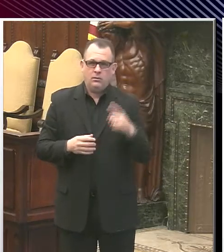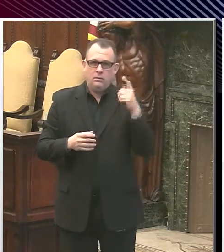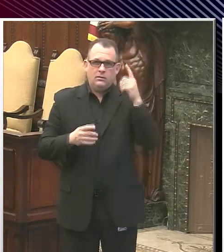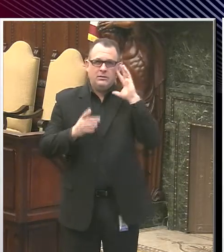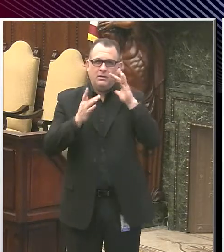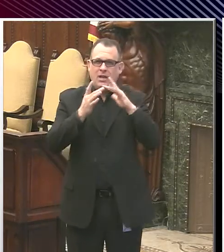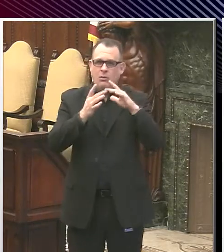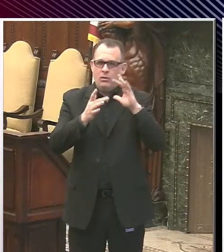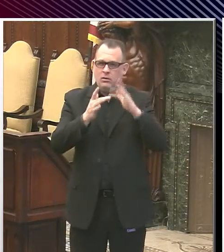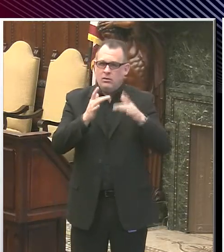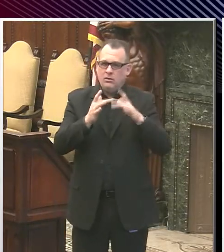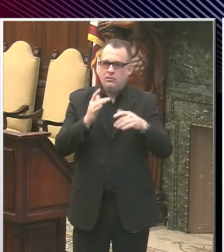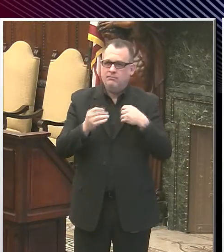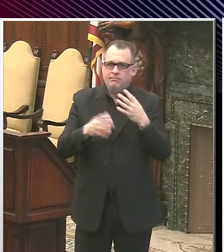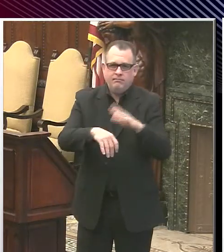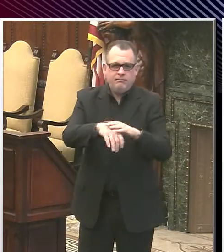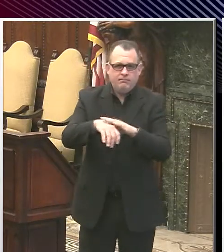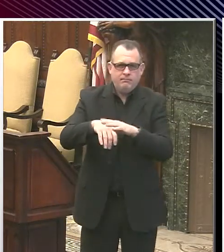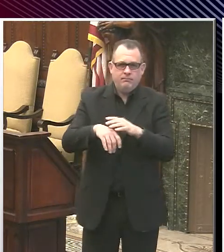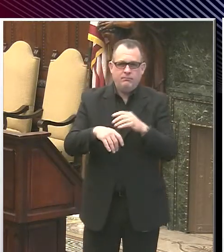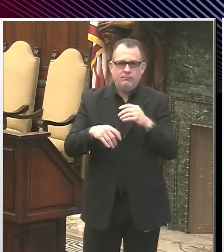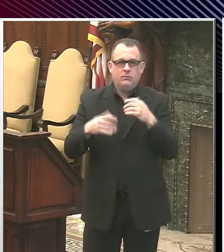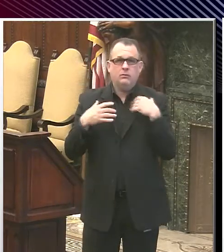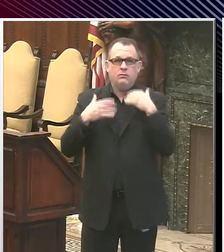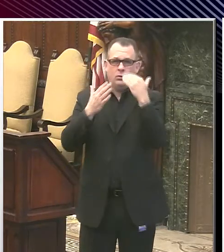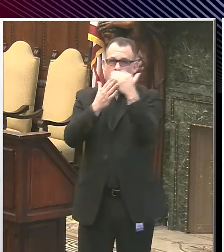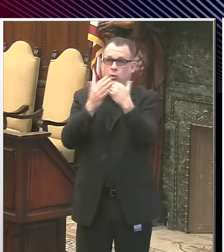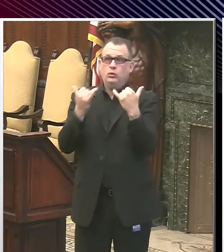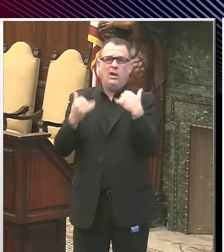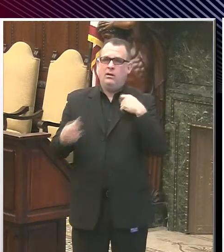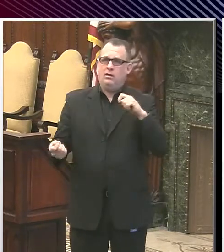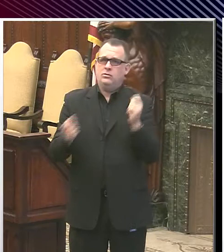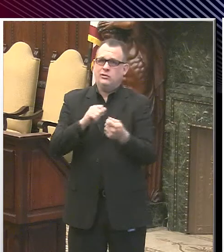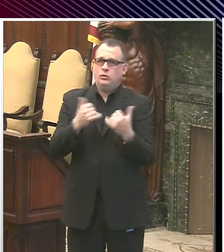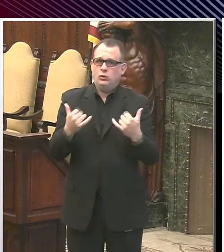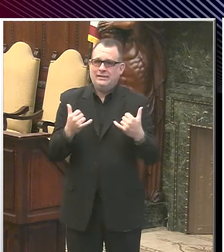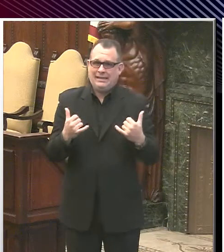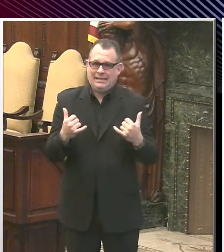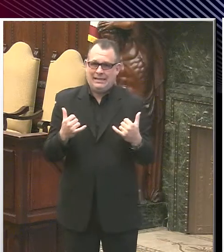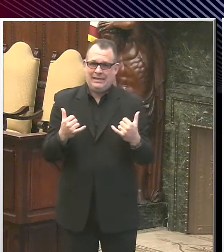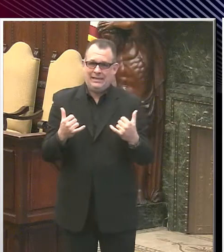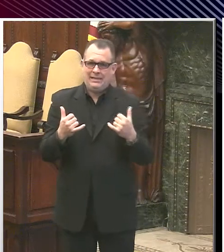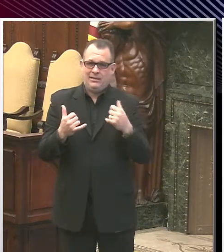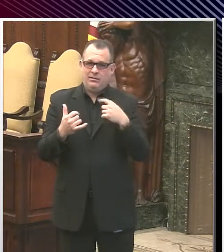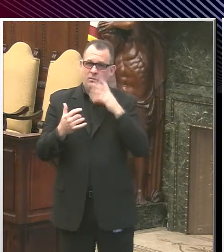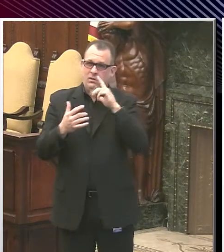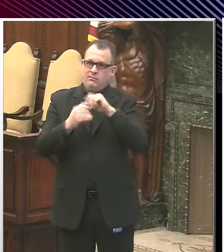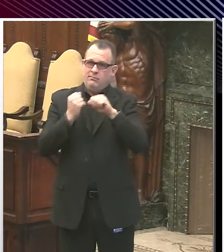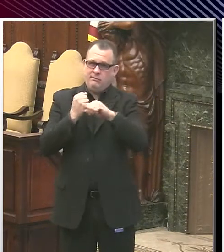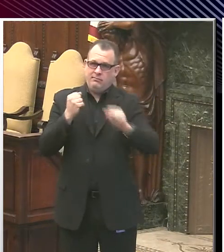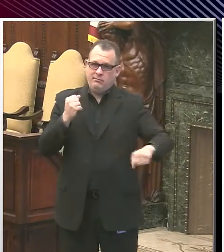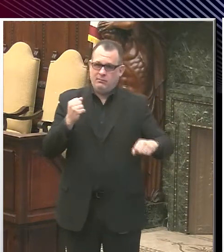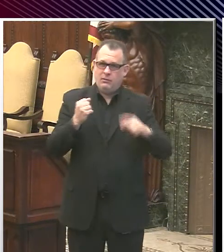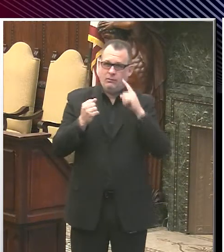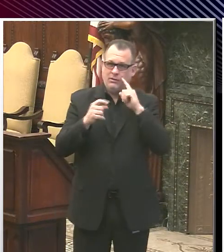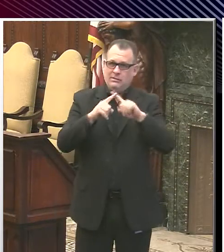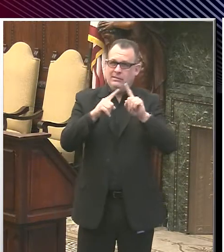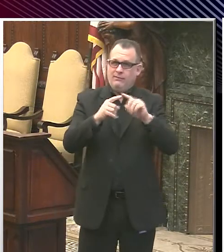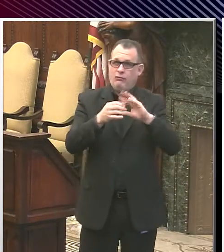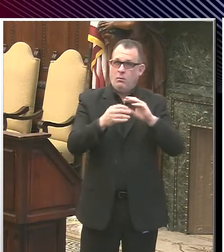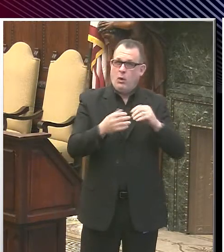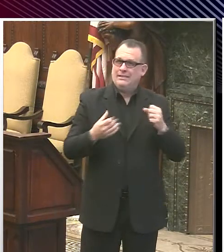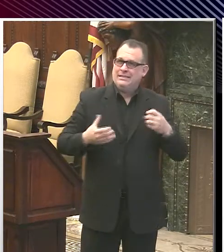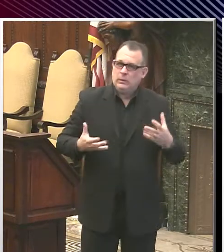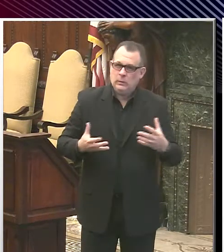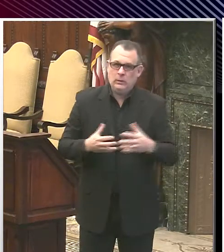Please be aware that we're changing the order of things today. We're gonna, because of the length of the opening remarks, to